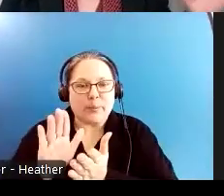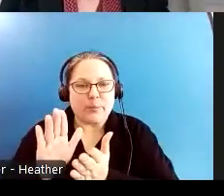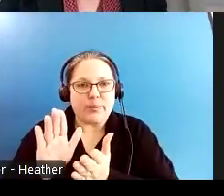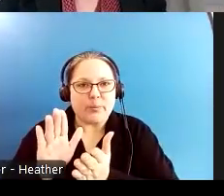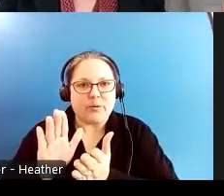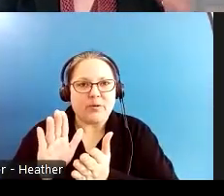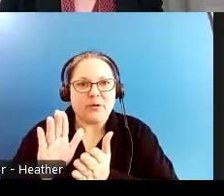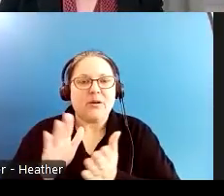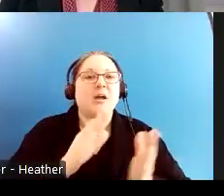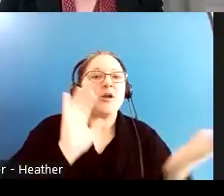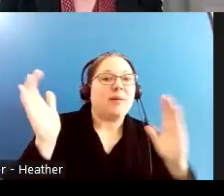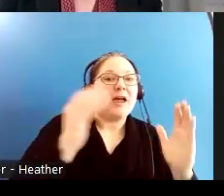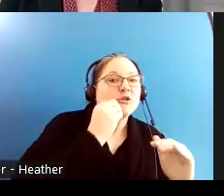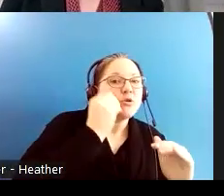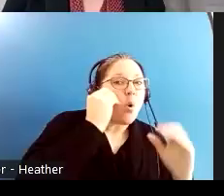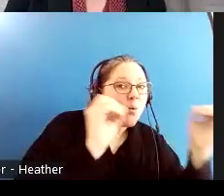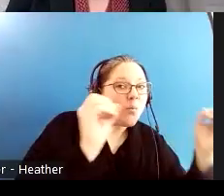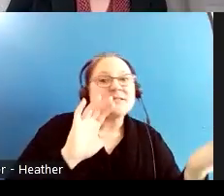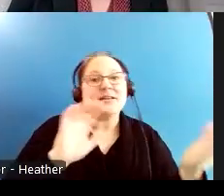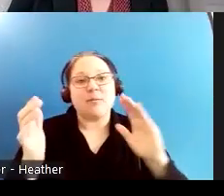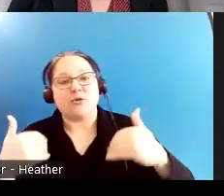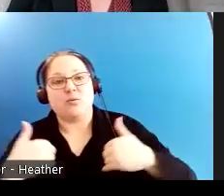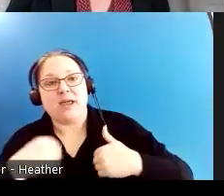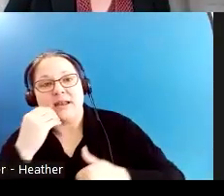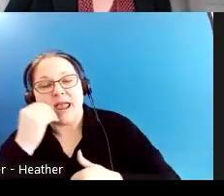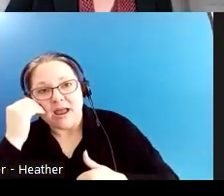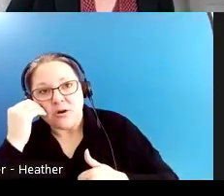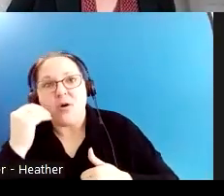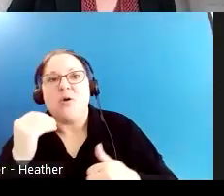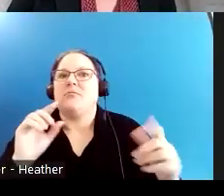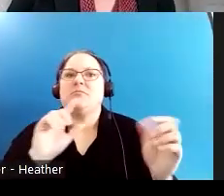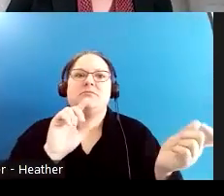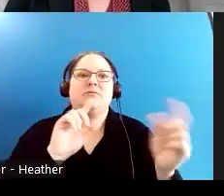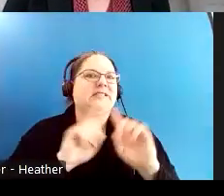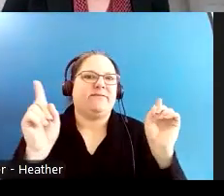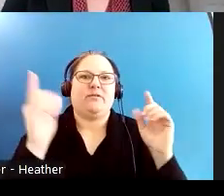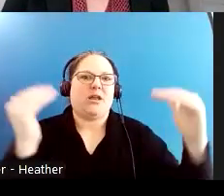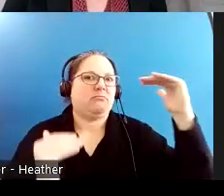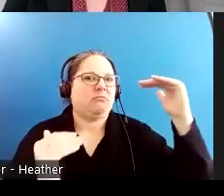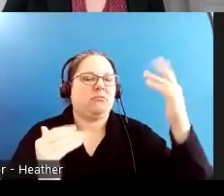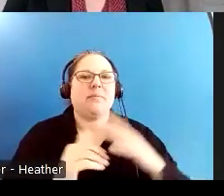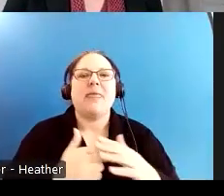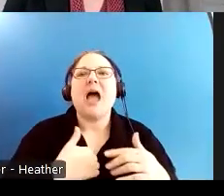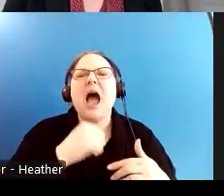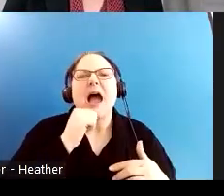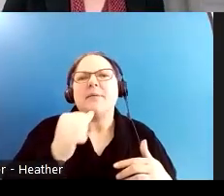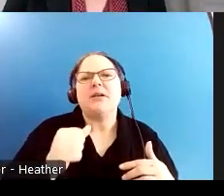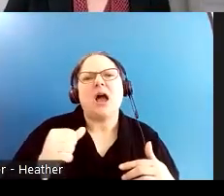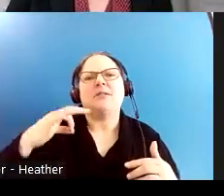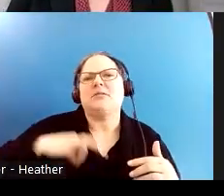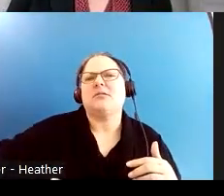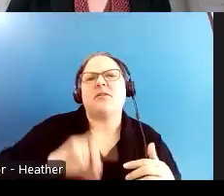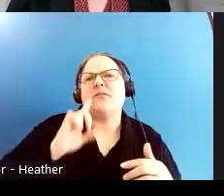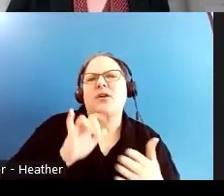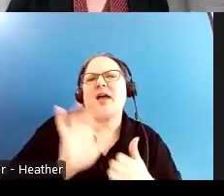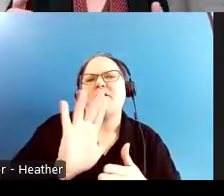was homeless and to afterwards when he became housed. So not taking credit for that drop, but just